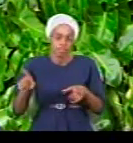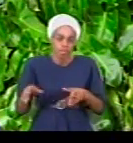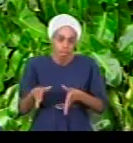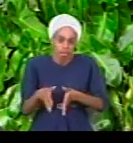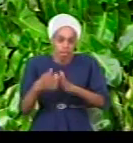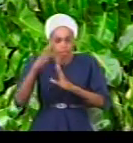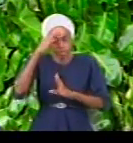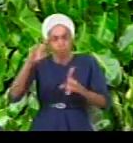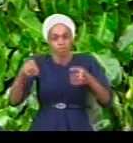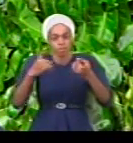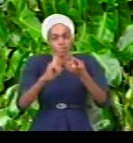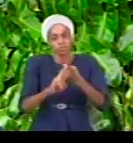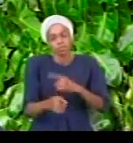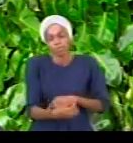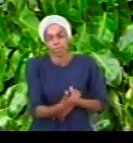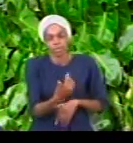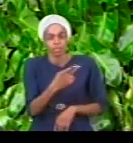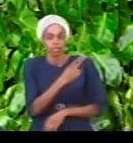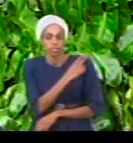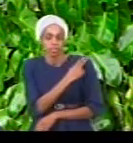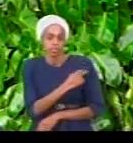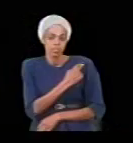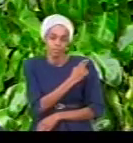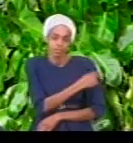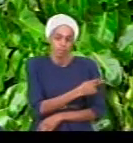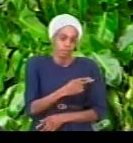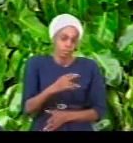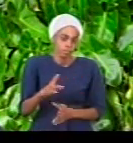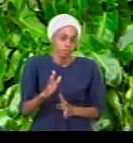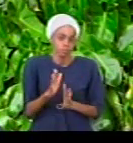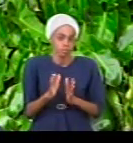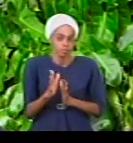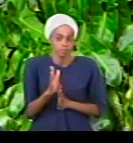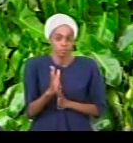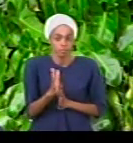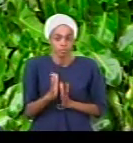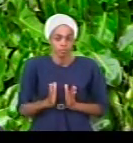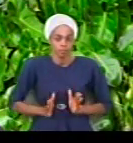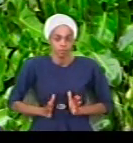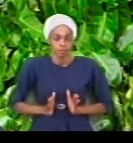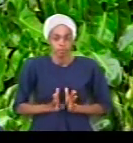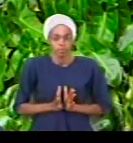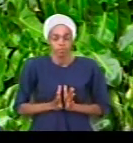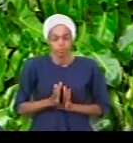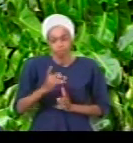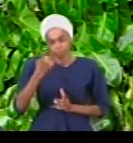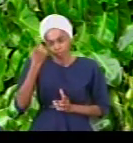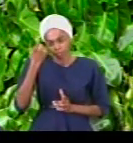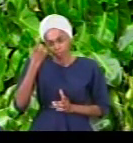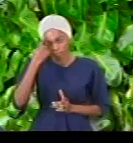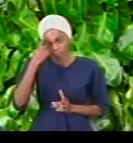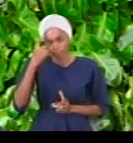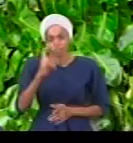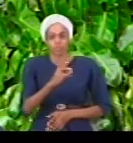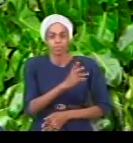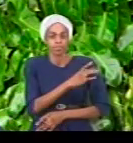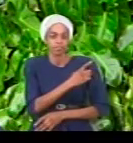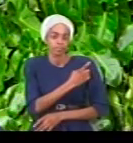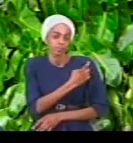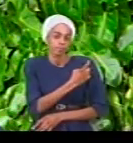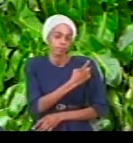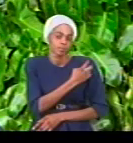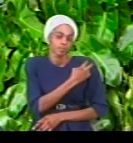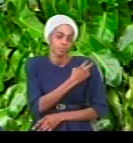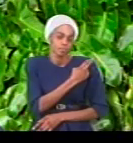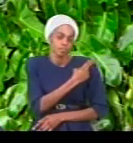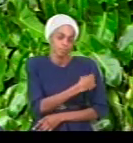said let's go to Dr a muche first then on getting there Dr a muche have to confirm the